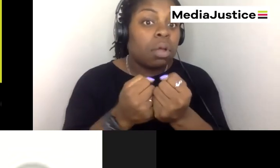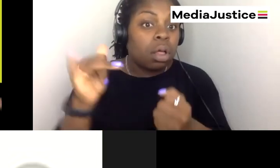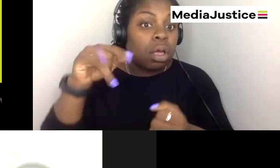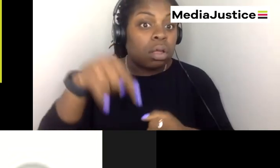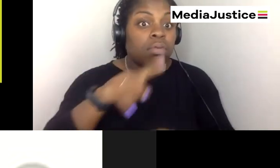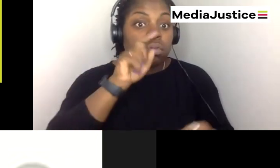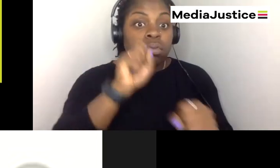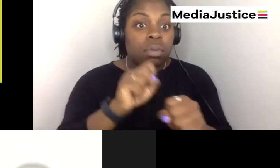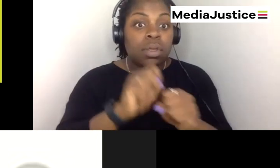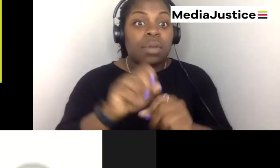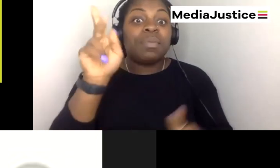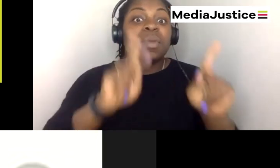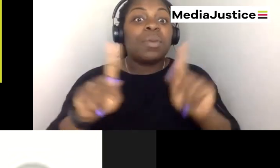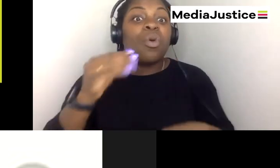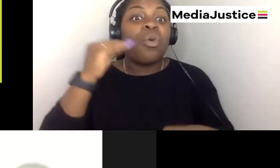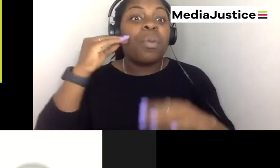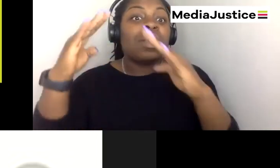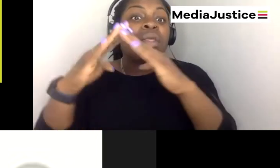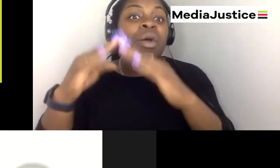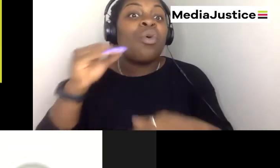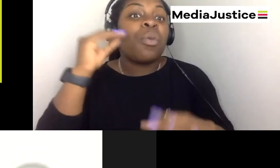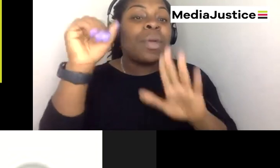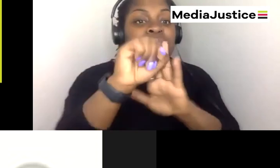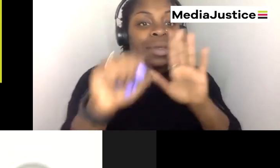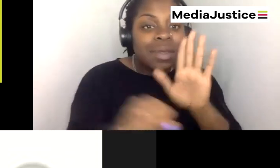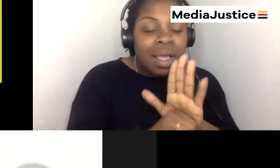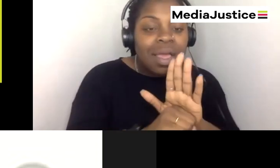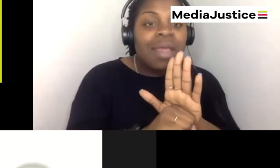people's hometowns, home spaces.